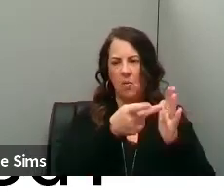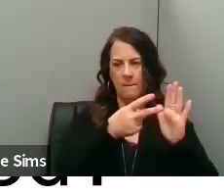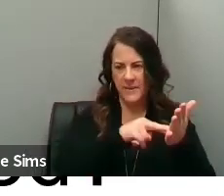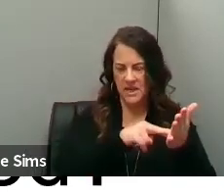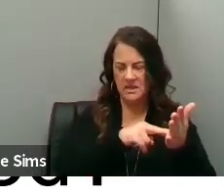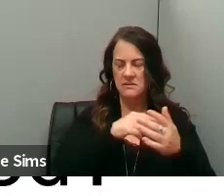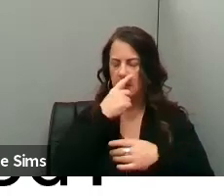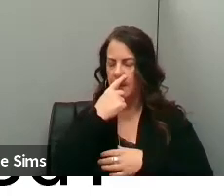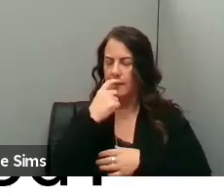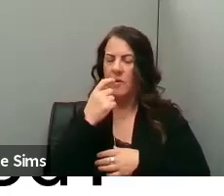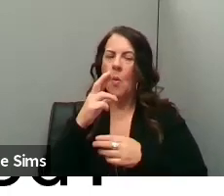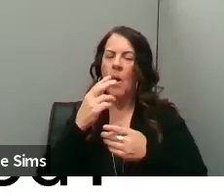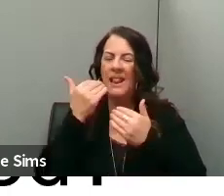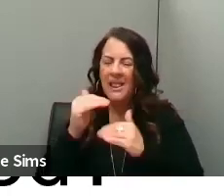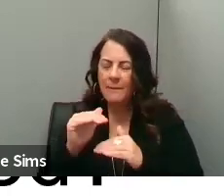major life activity.